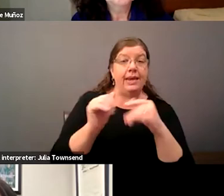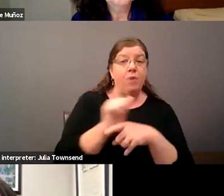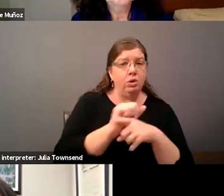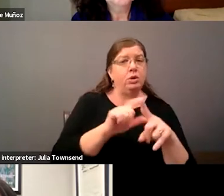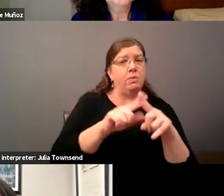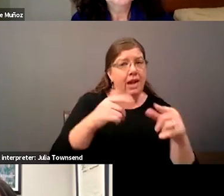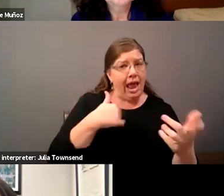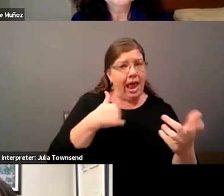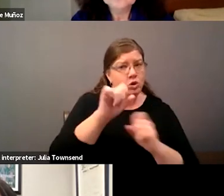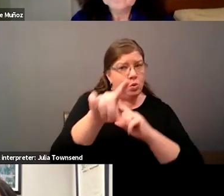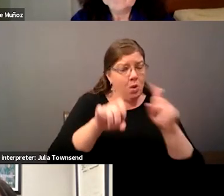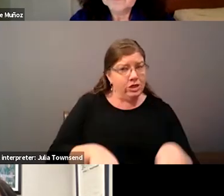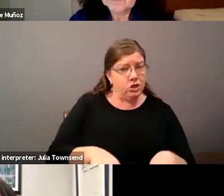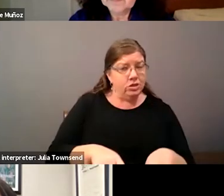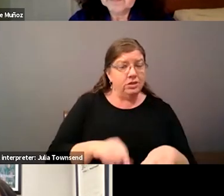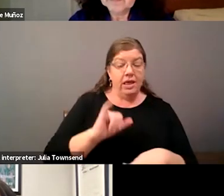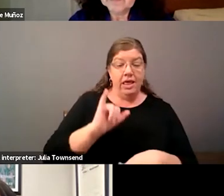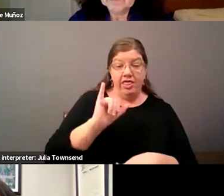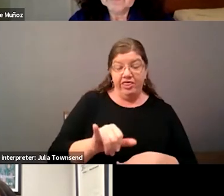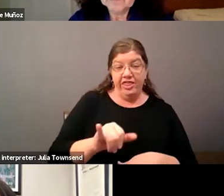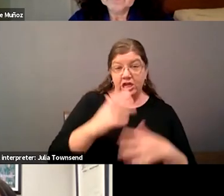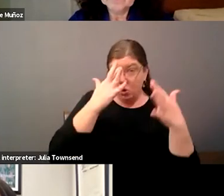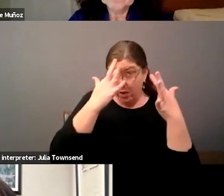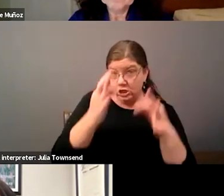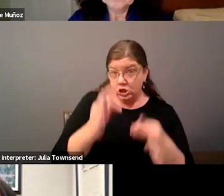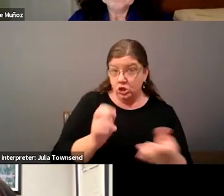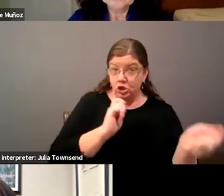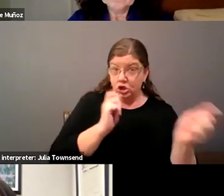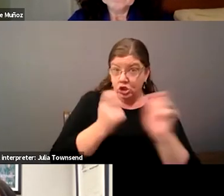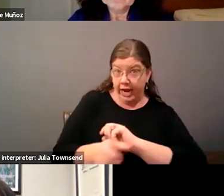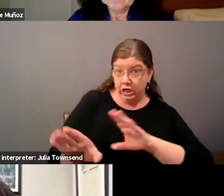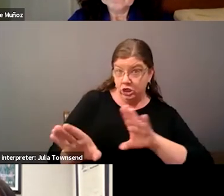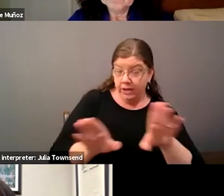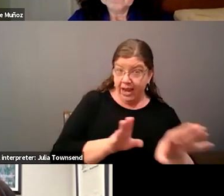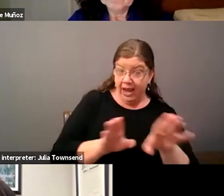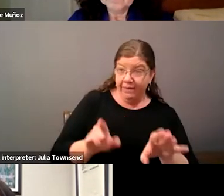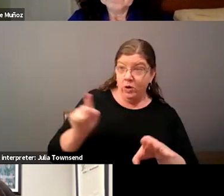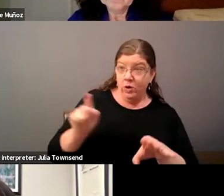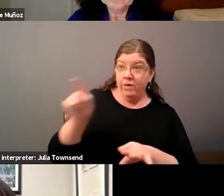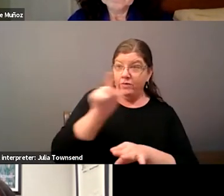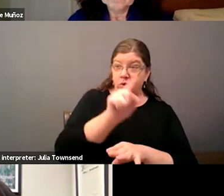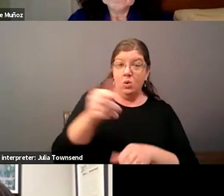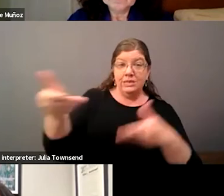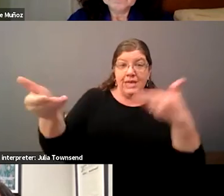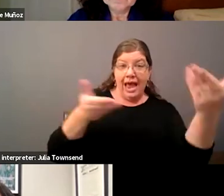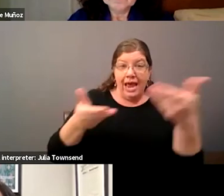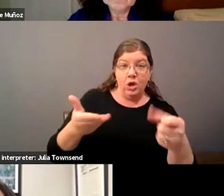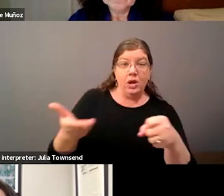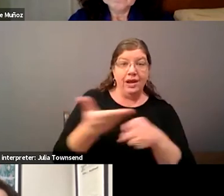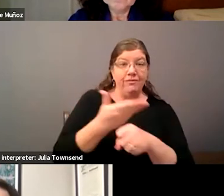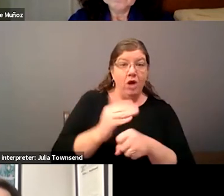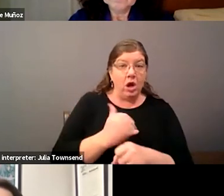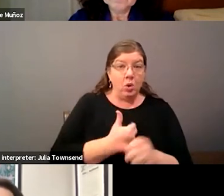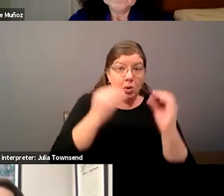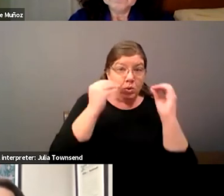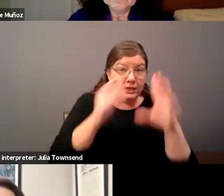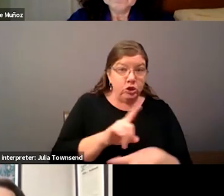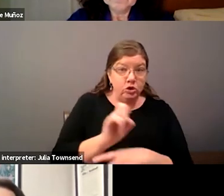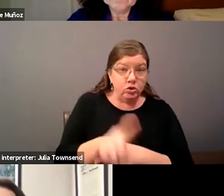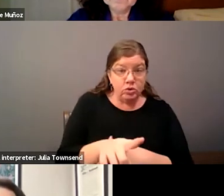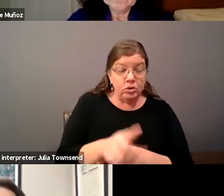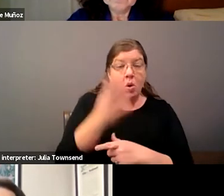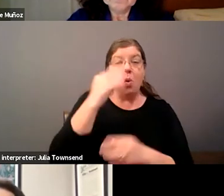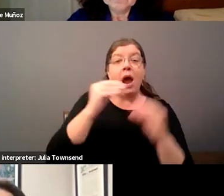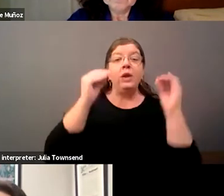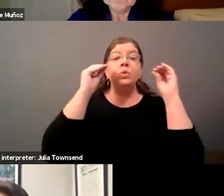though can this resolution change the behavior of those hiring and firing our teachers why do